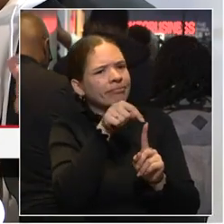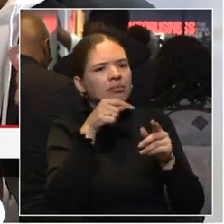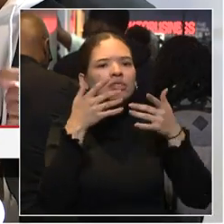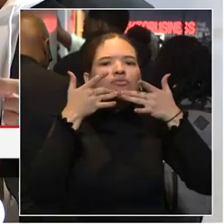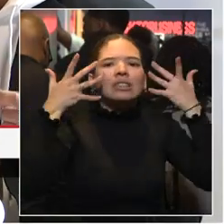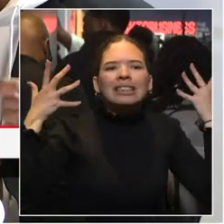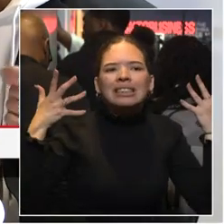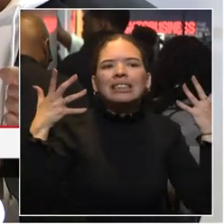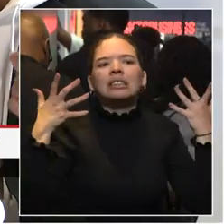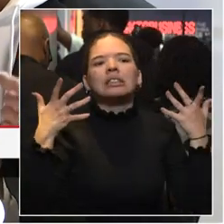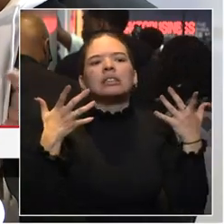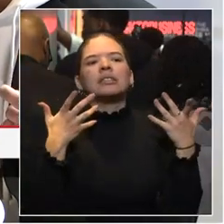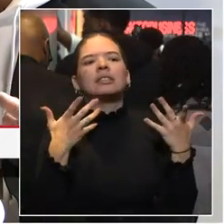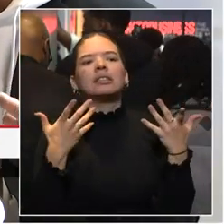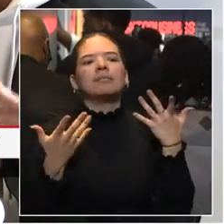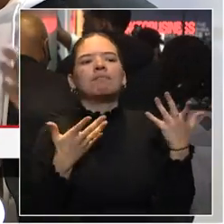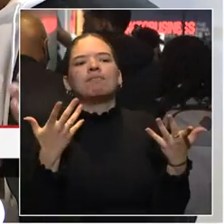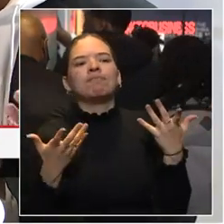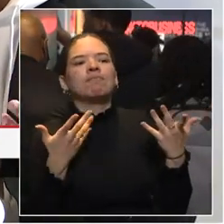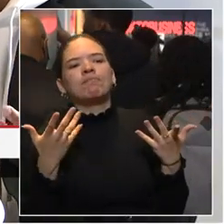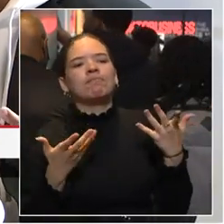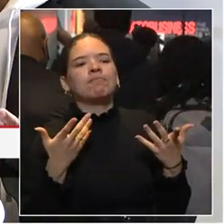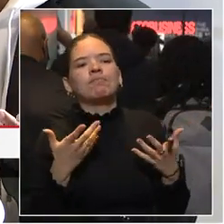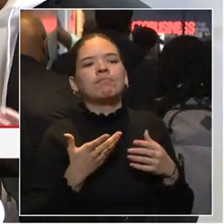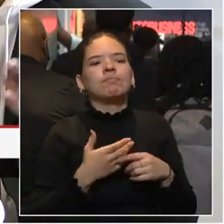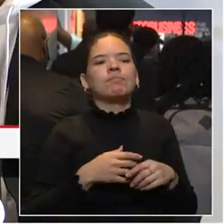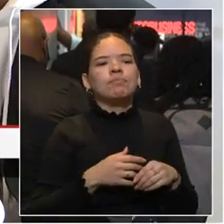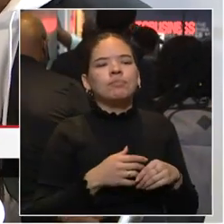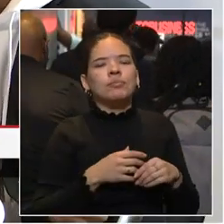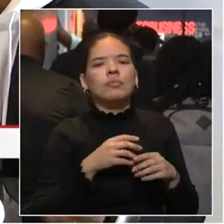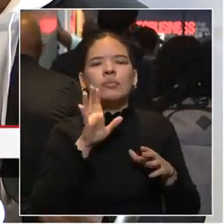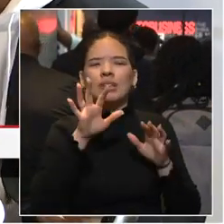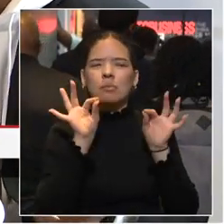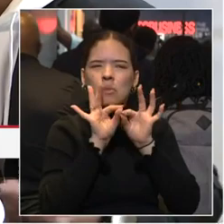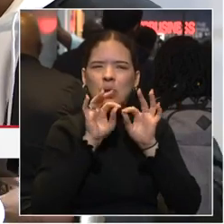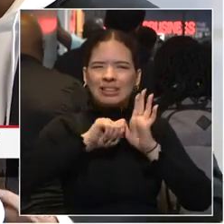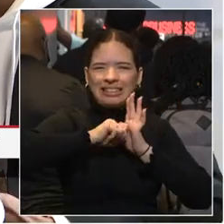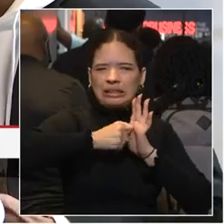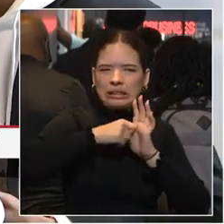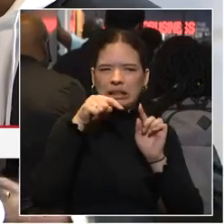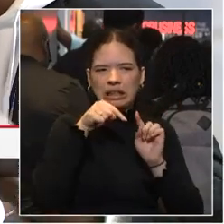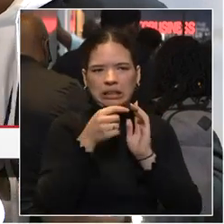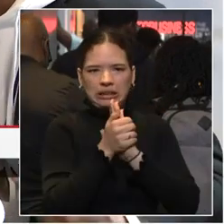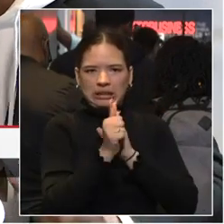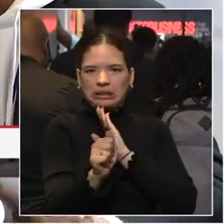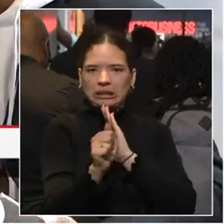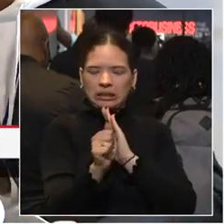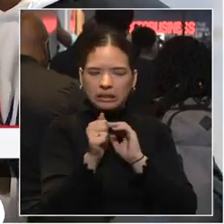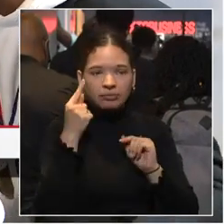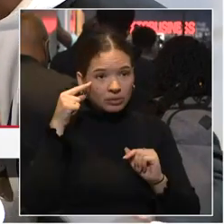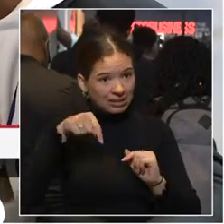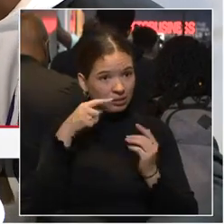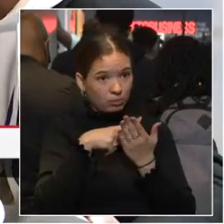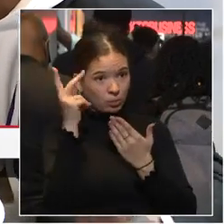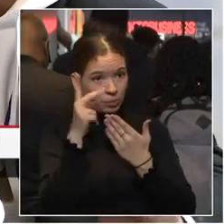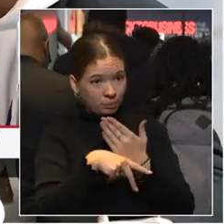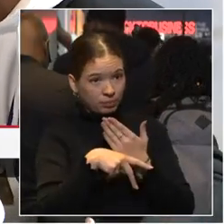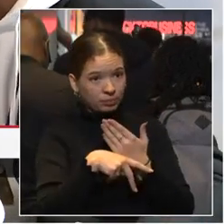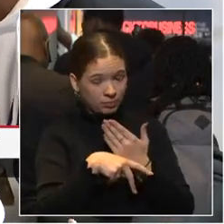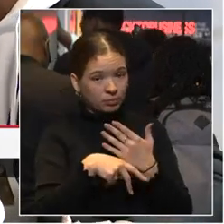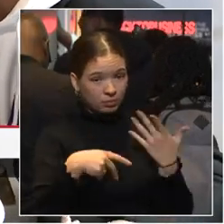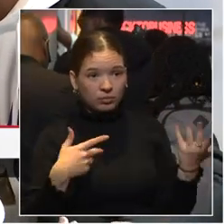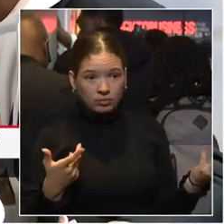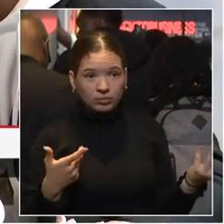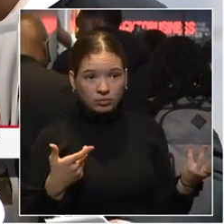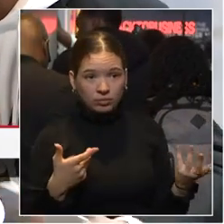little nugget or any key skills that you all have learned from the SYEP program when you were in, because Mayor Bowser, you were